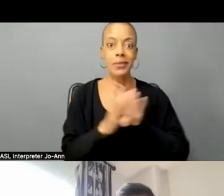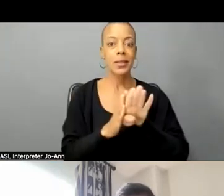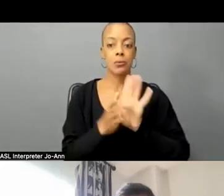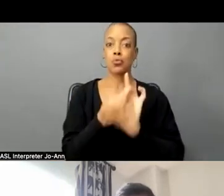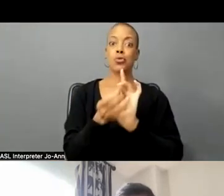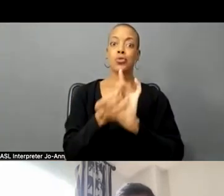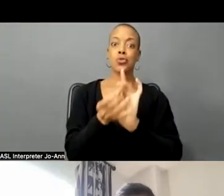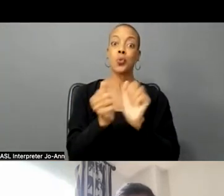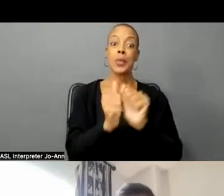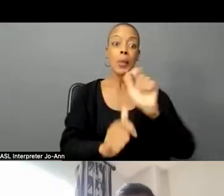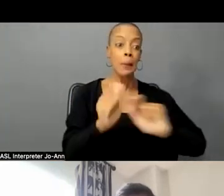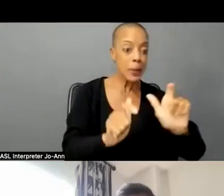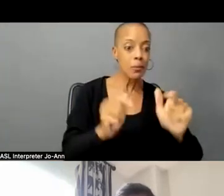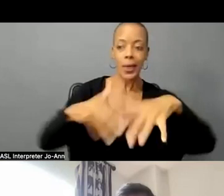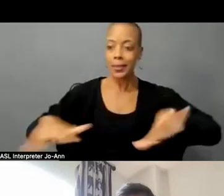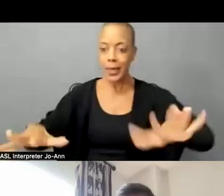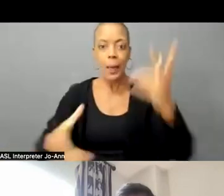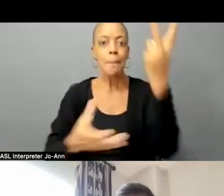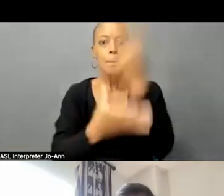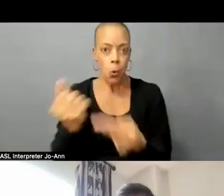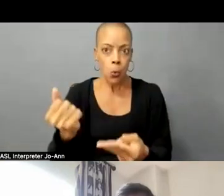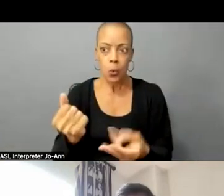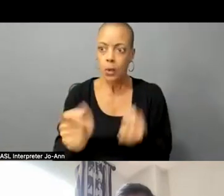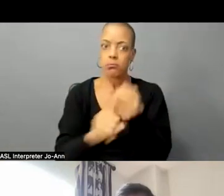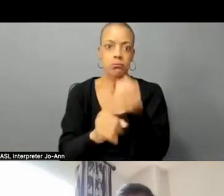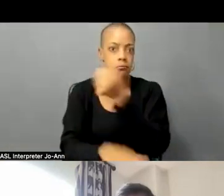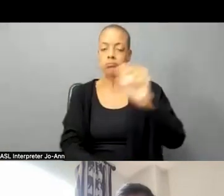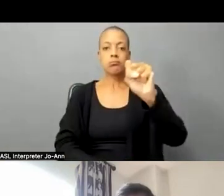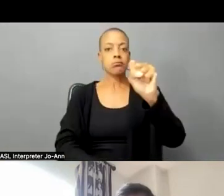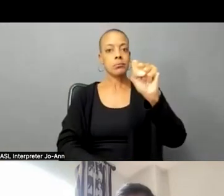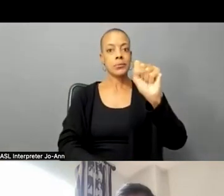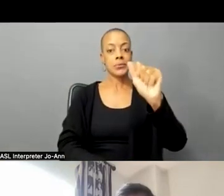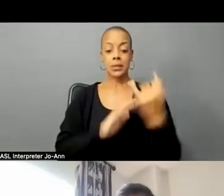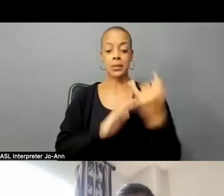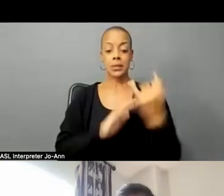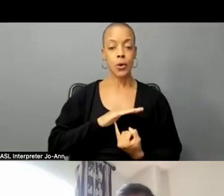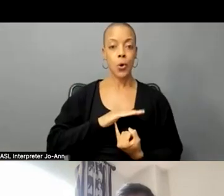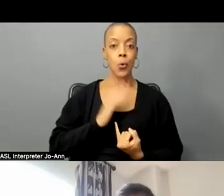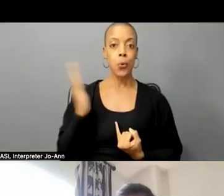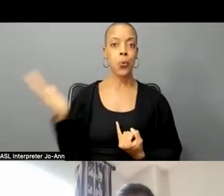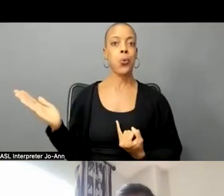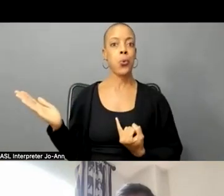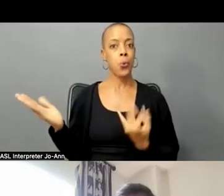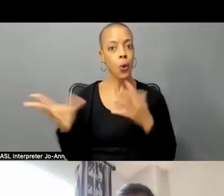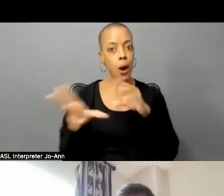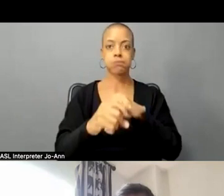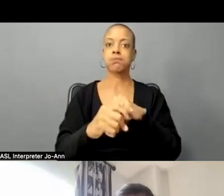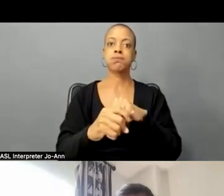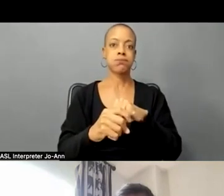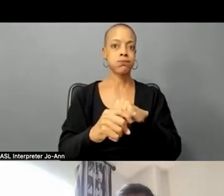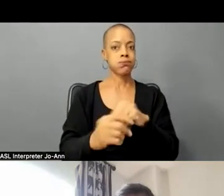folks that you're living with is revolutionary in itself because it brings you out of isolation and it tells you that you belong, you